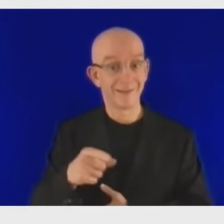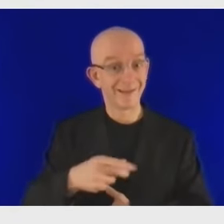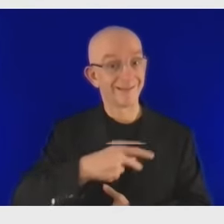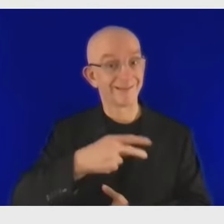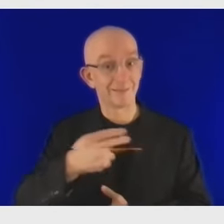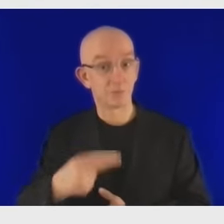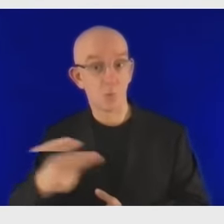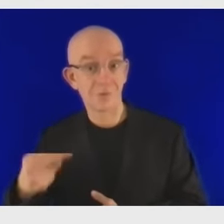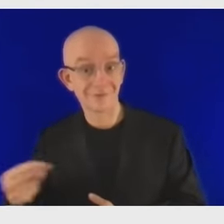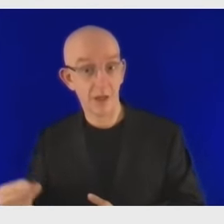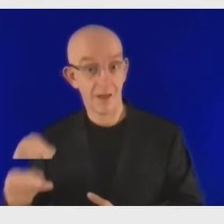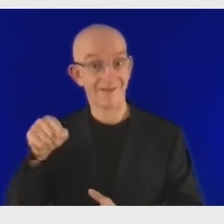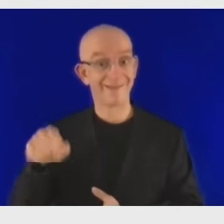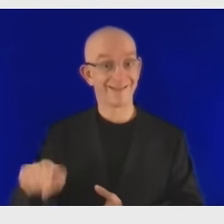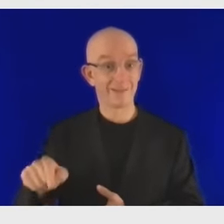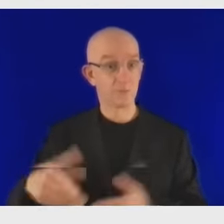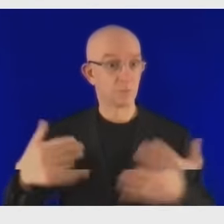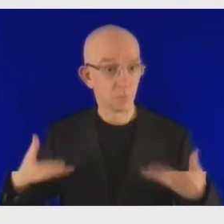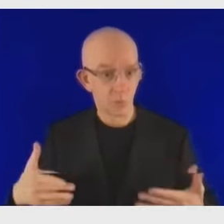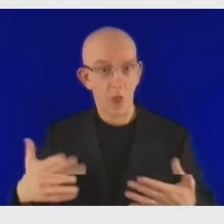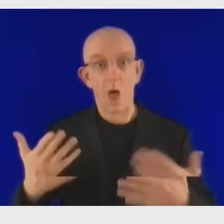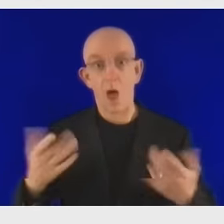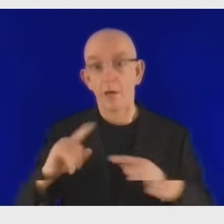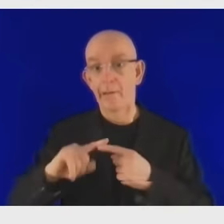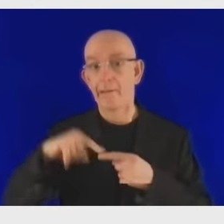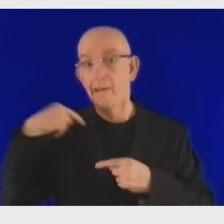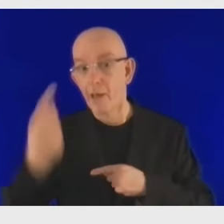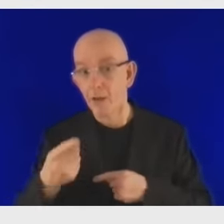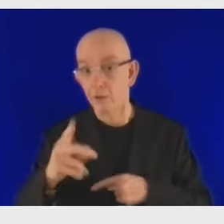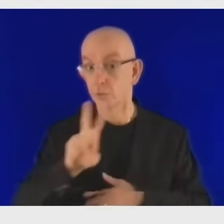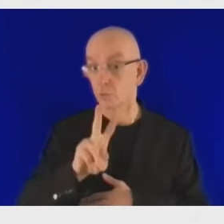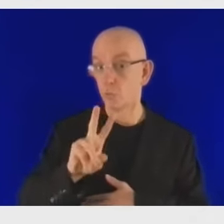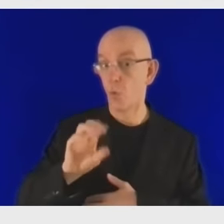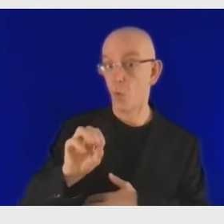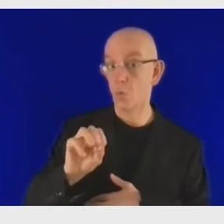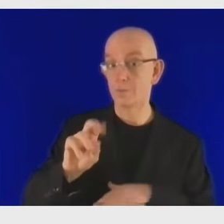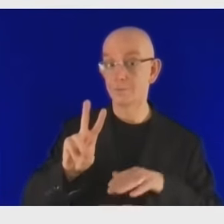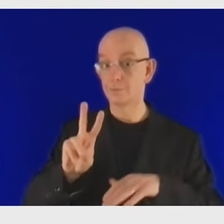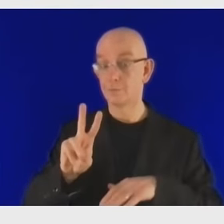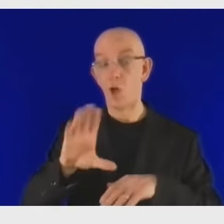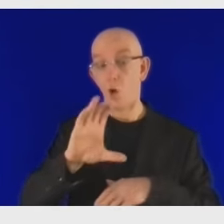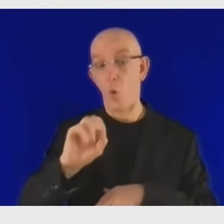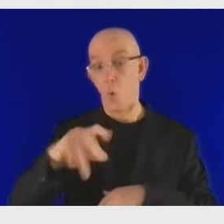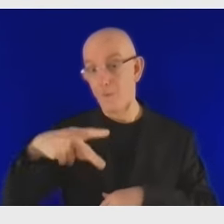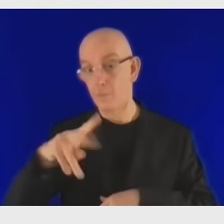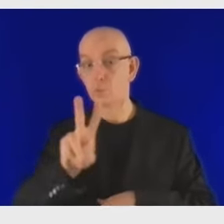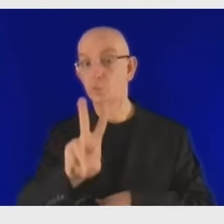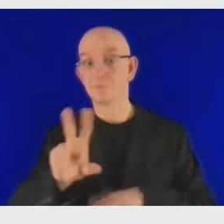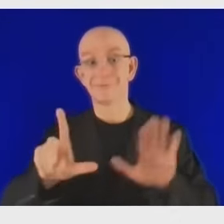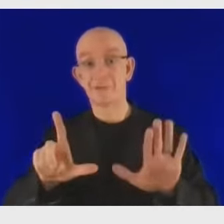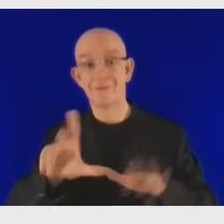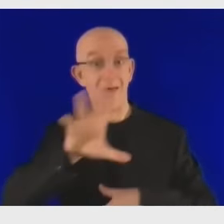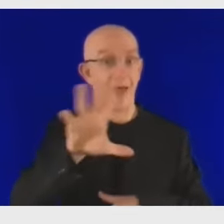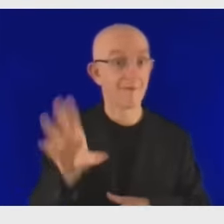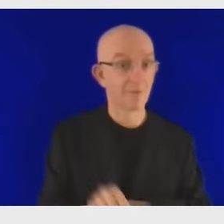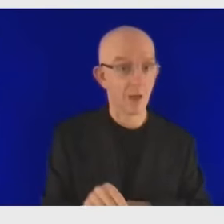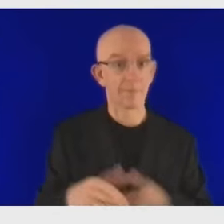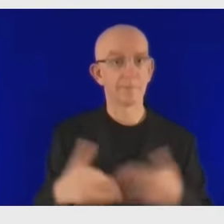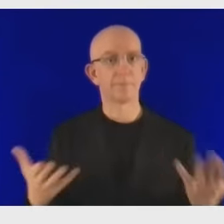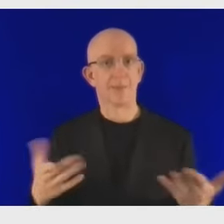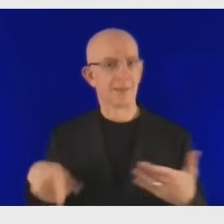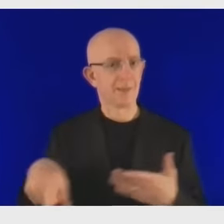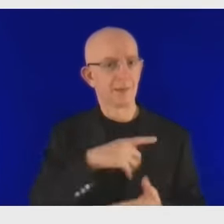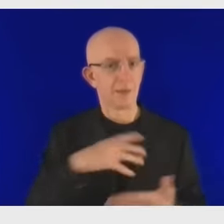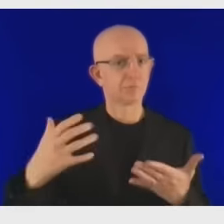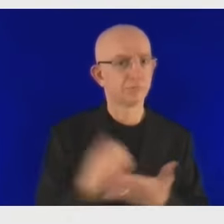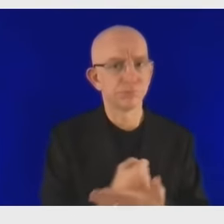so green, and then seeing Africa that could go green or could go brown, but a massive population and the muscle to say, okay,